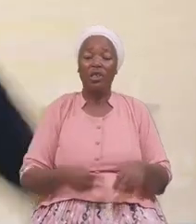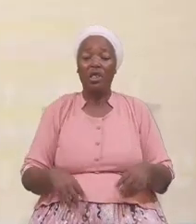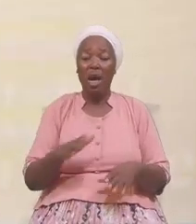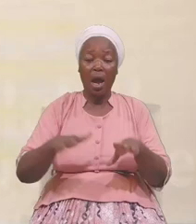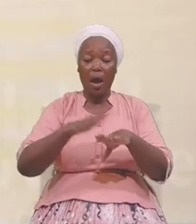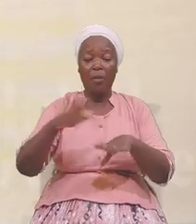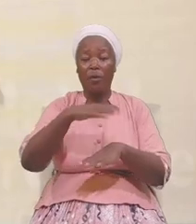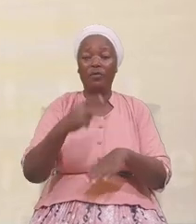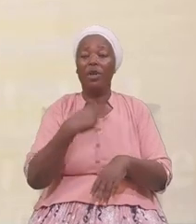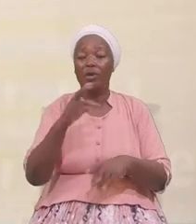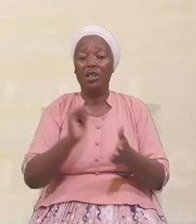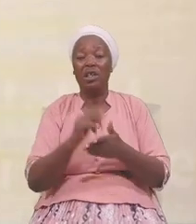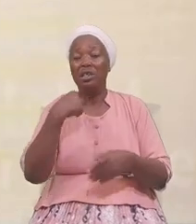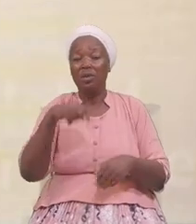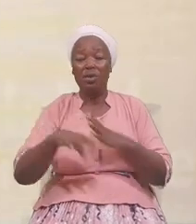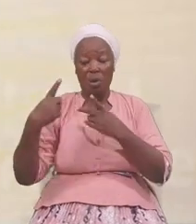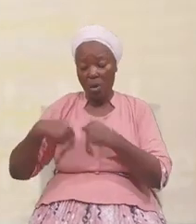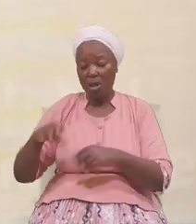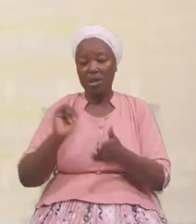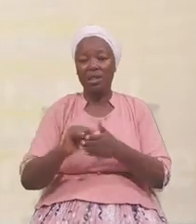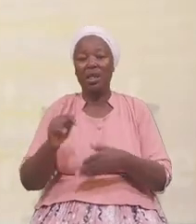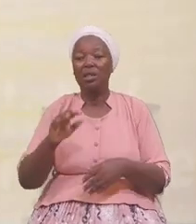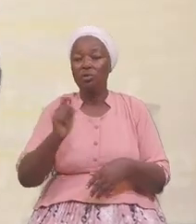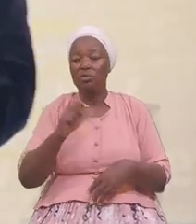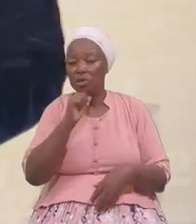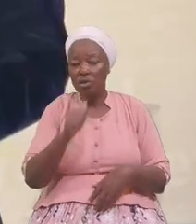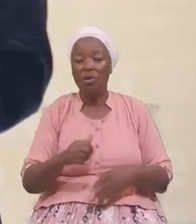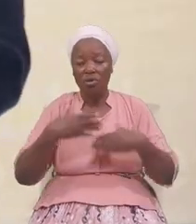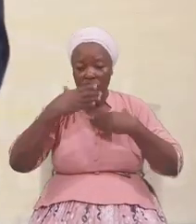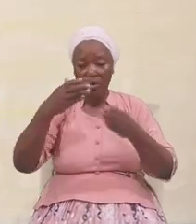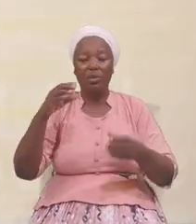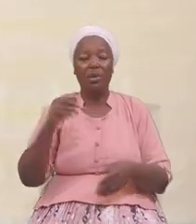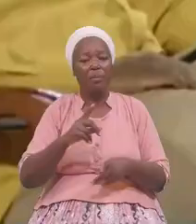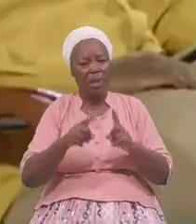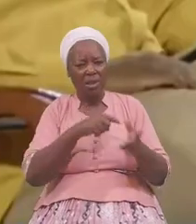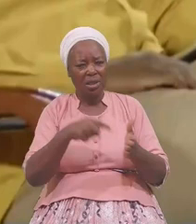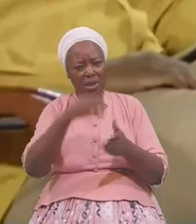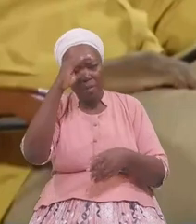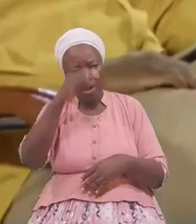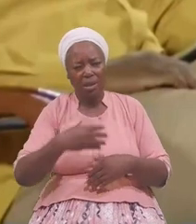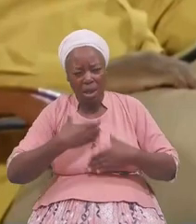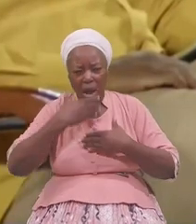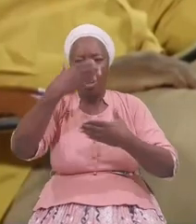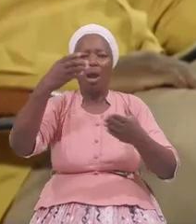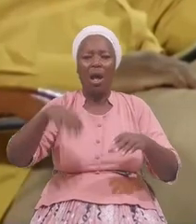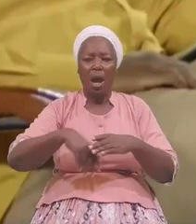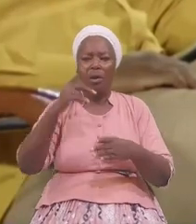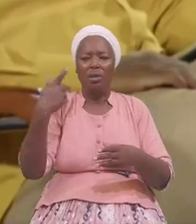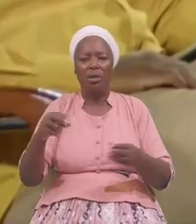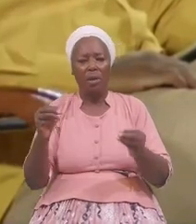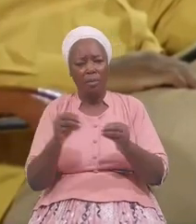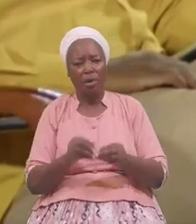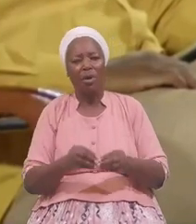that tells you within not to shout. He cried out the more a great